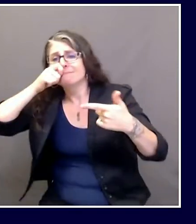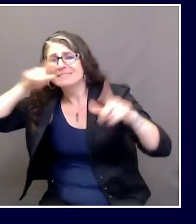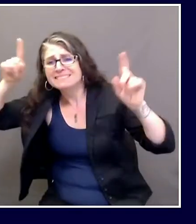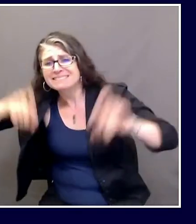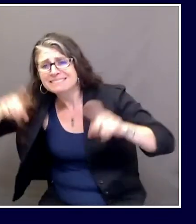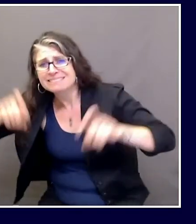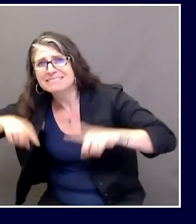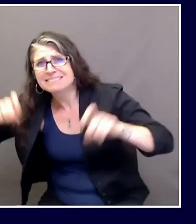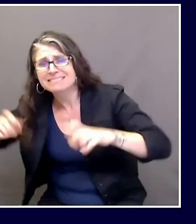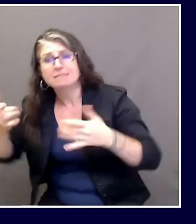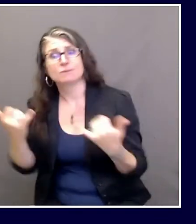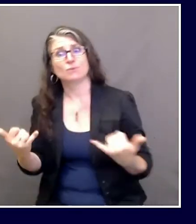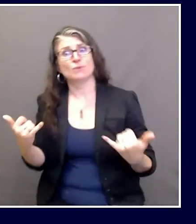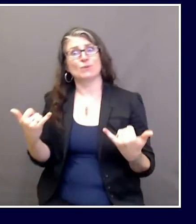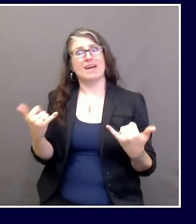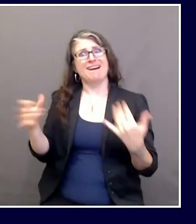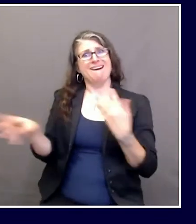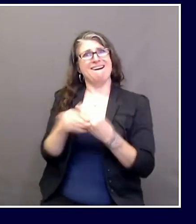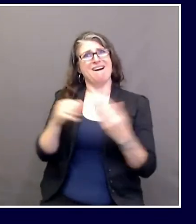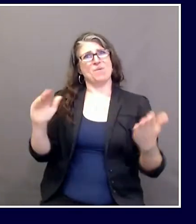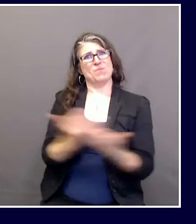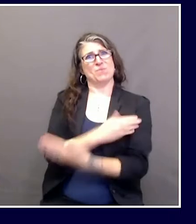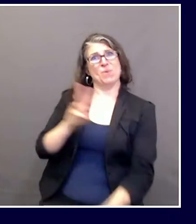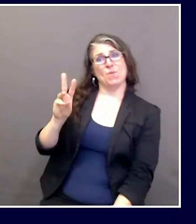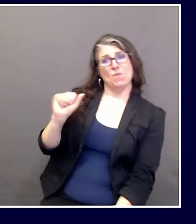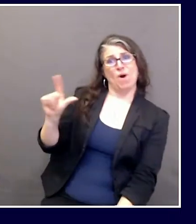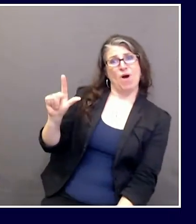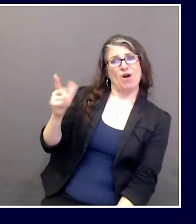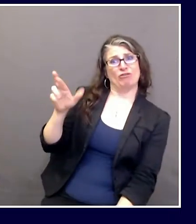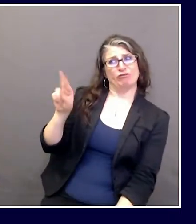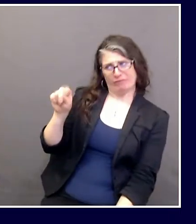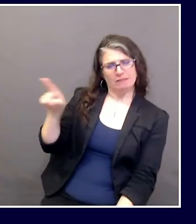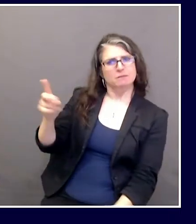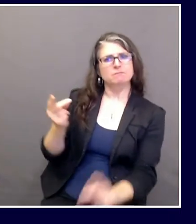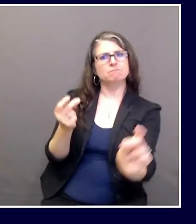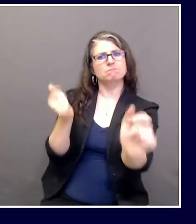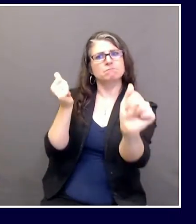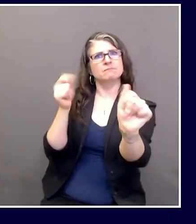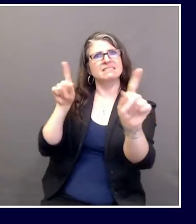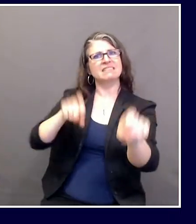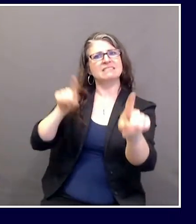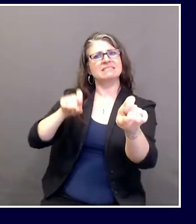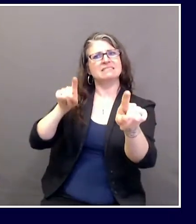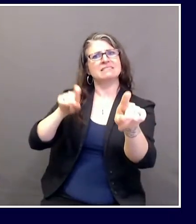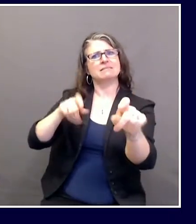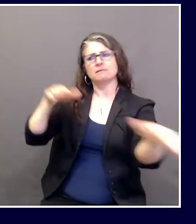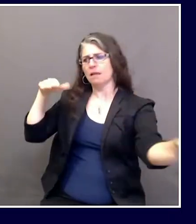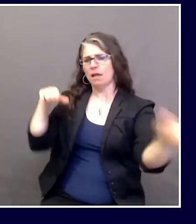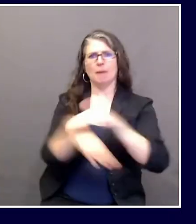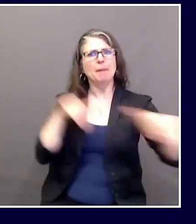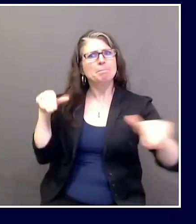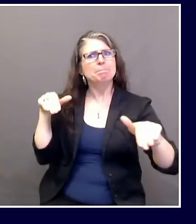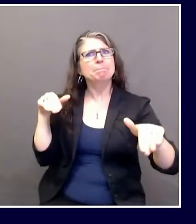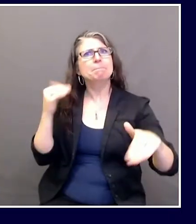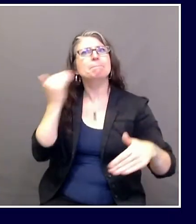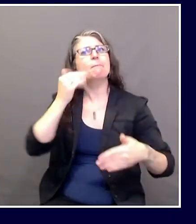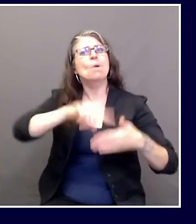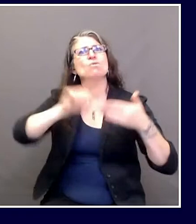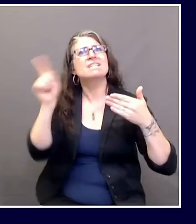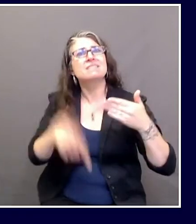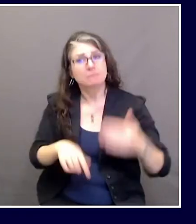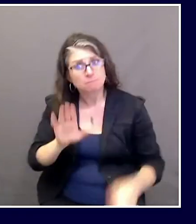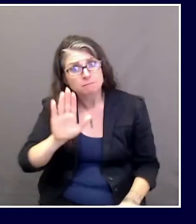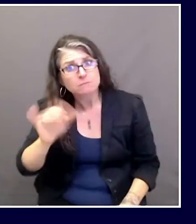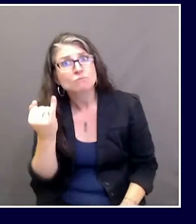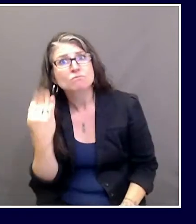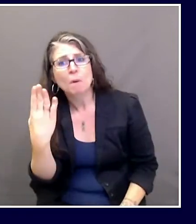our Walgreens, which is to get a rapid test every couple of days if you work in that kind of sector where you may be exposed. We want